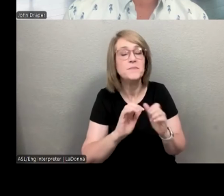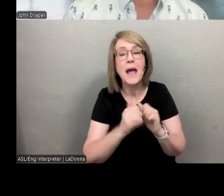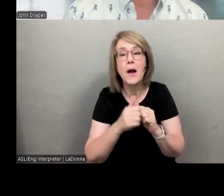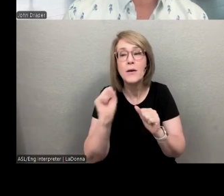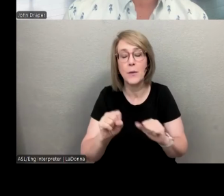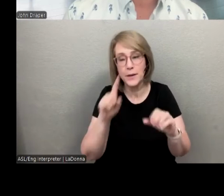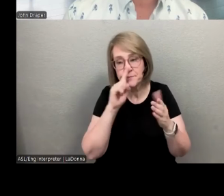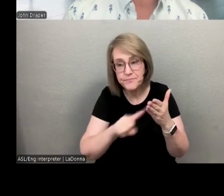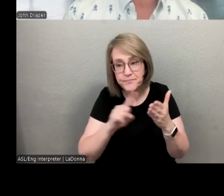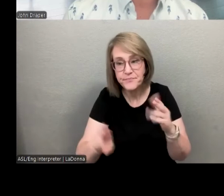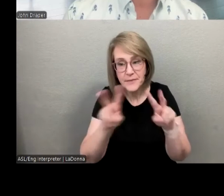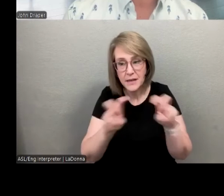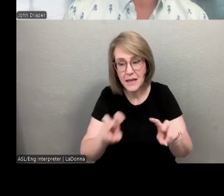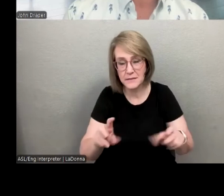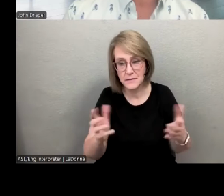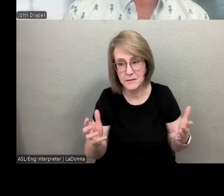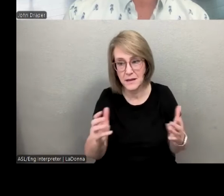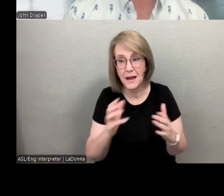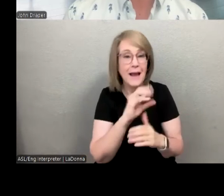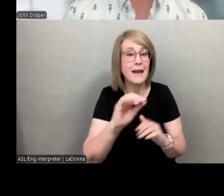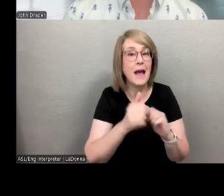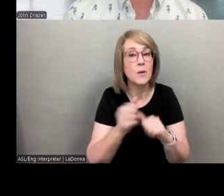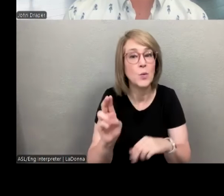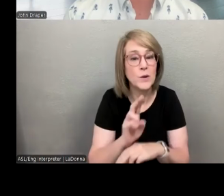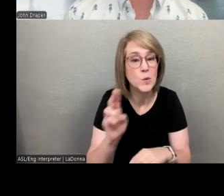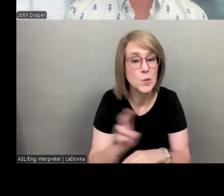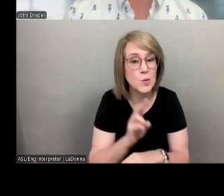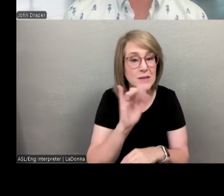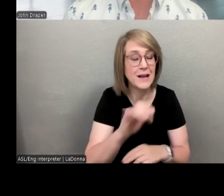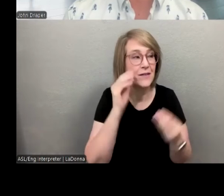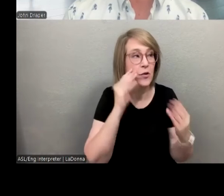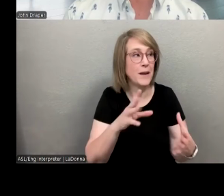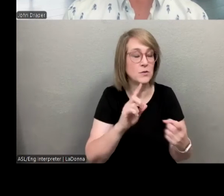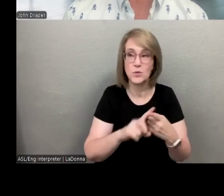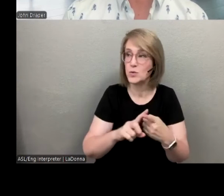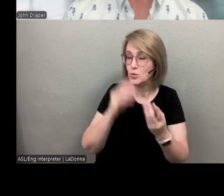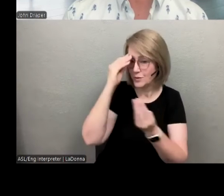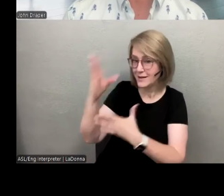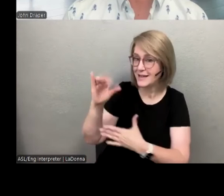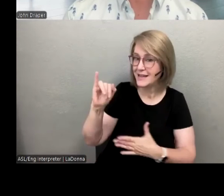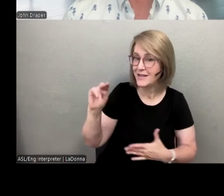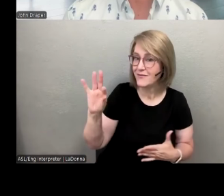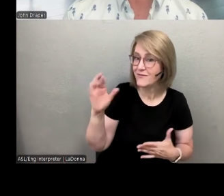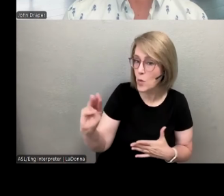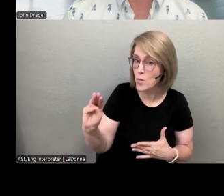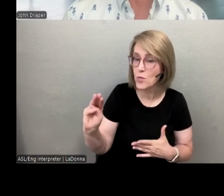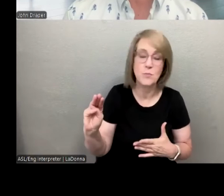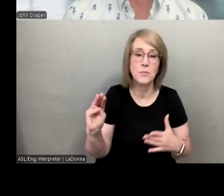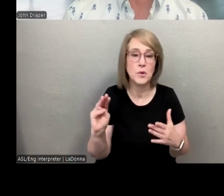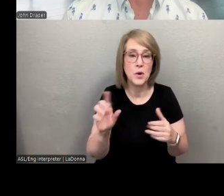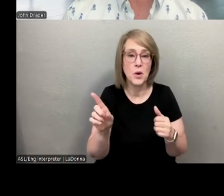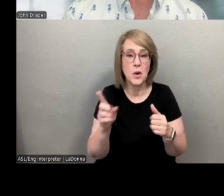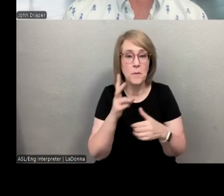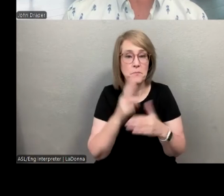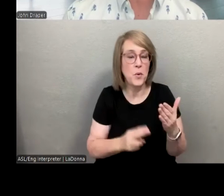that's reliable? And then how do we use it in a way that's informed both by the individual we're working